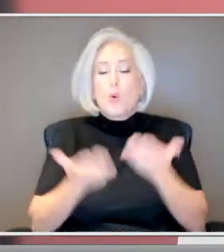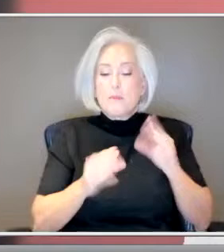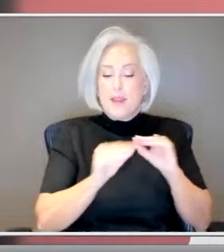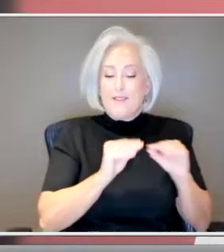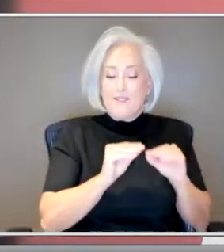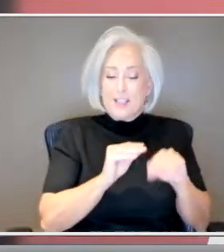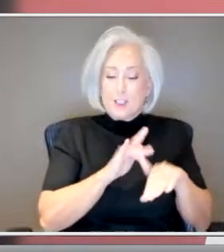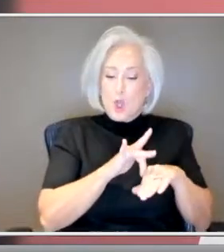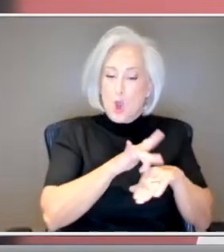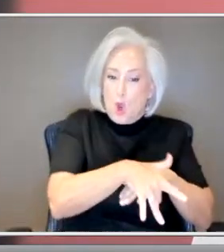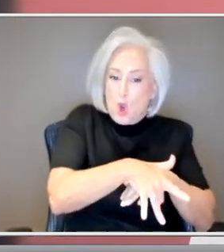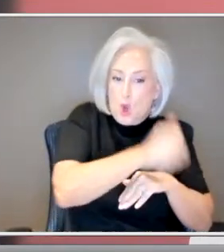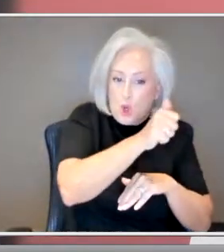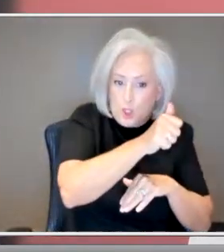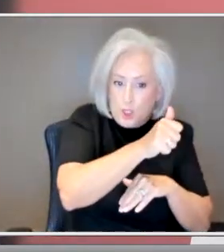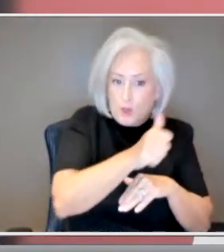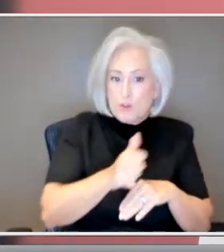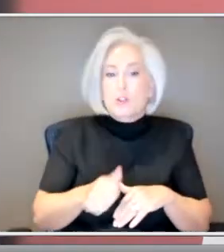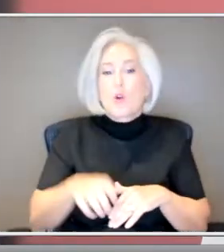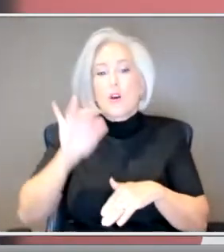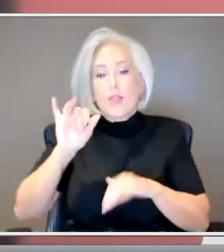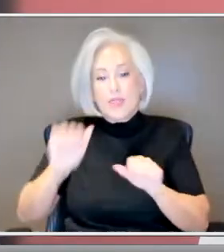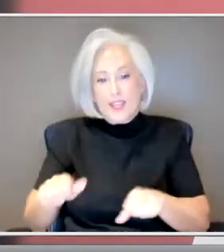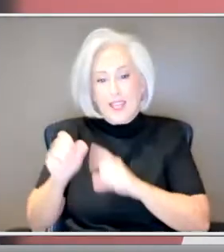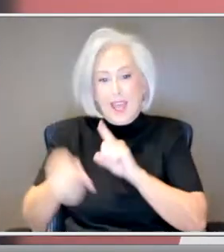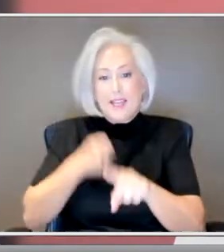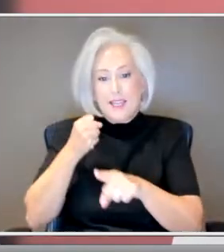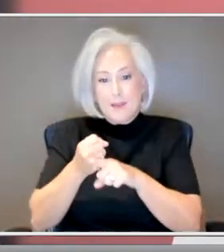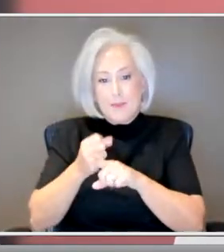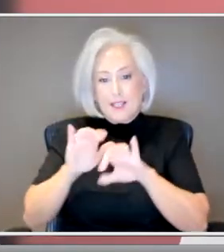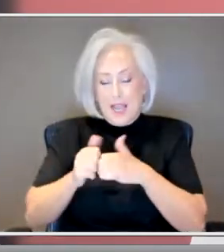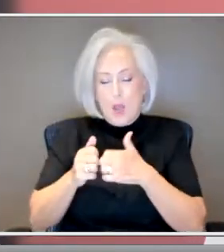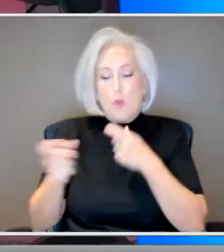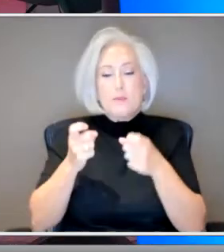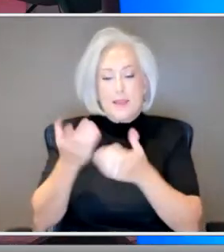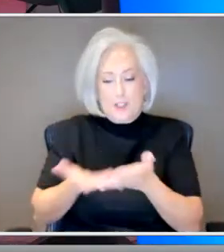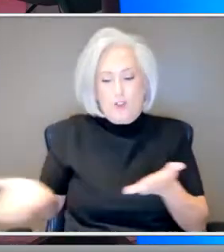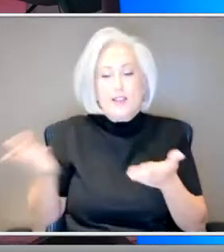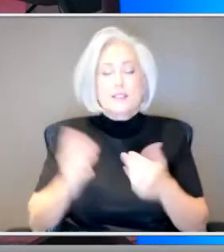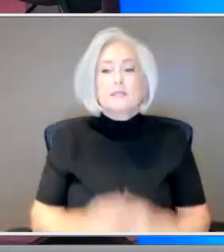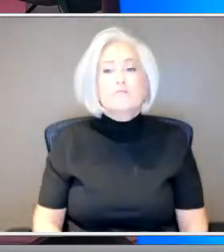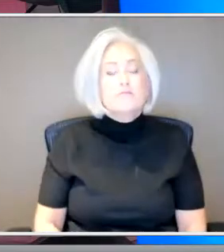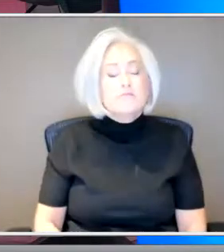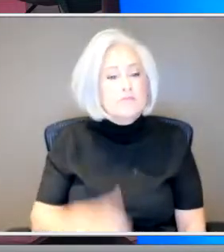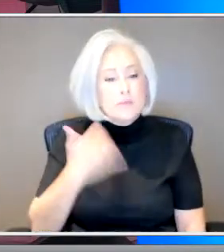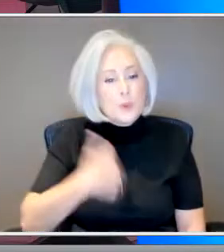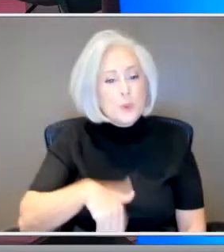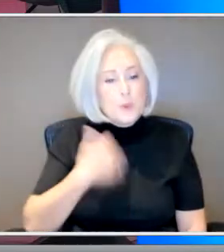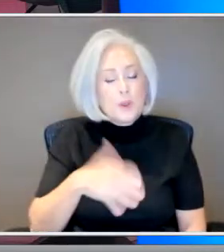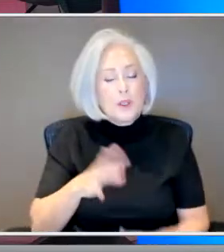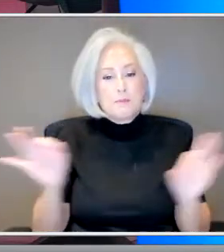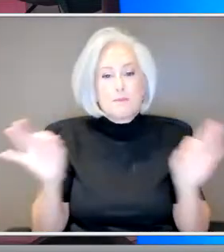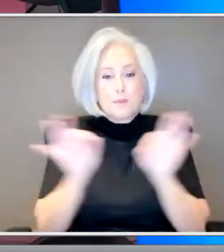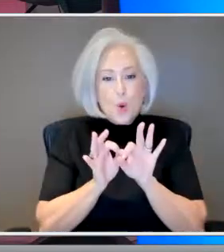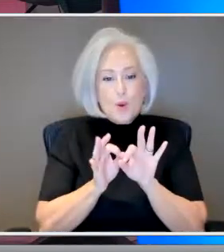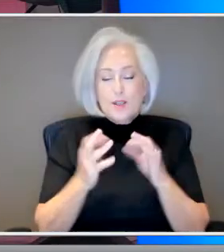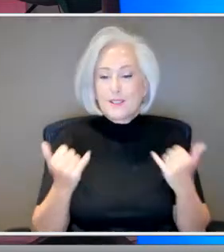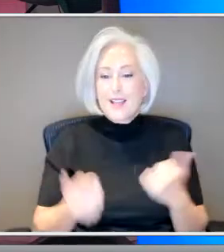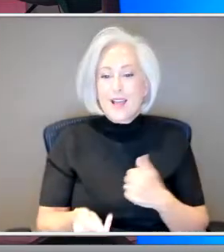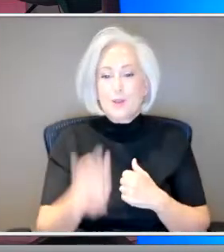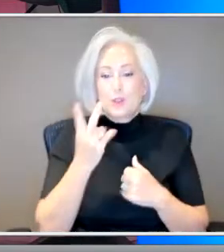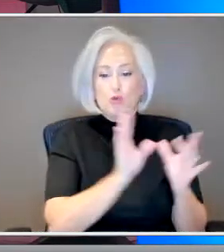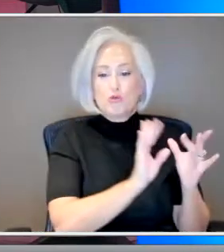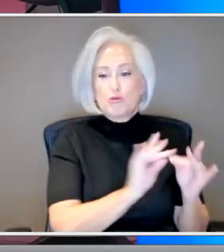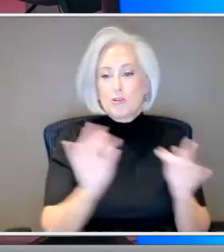the genetic defect can really impact our management in certain conditions. Which is so important. We have two comments coming in.